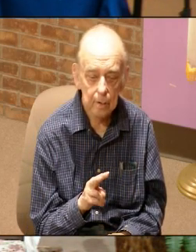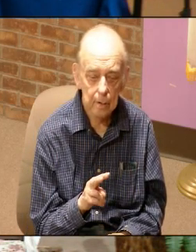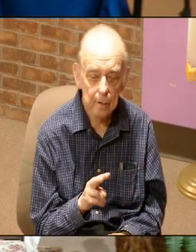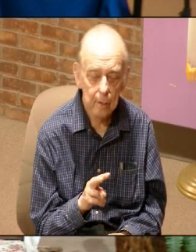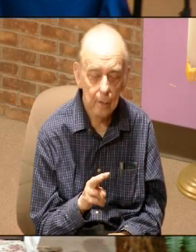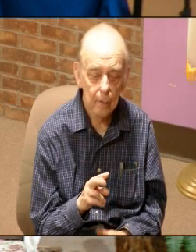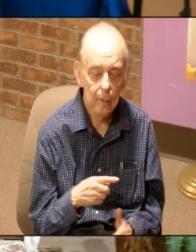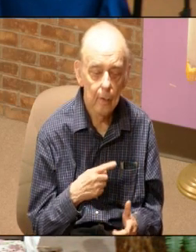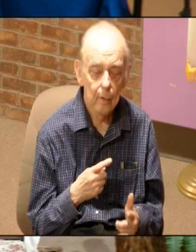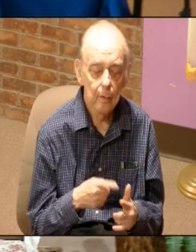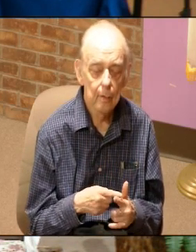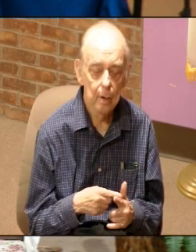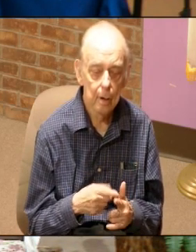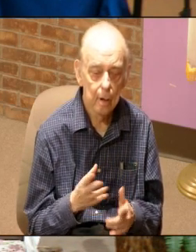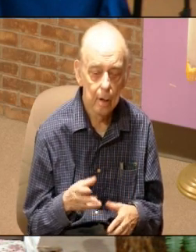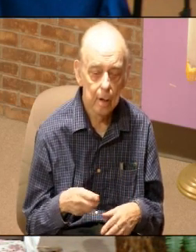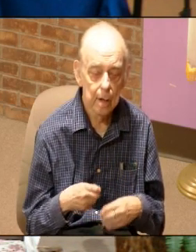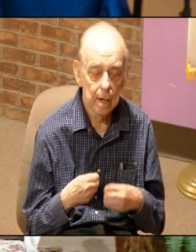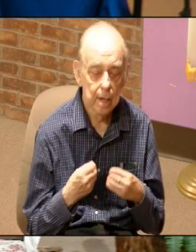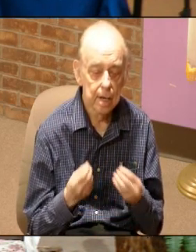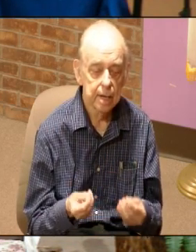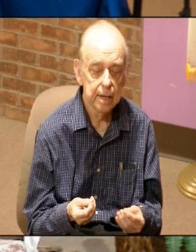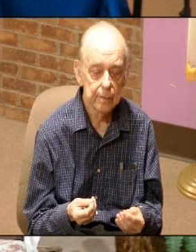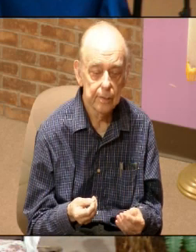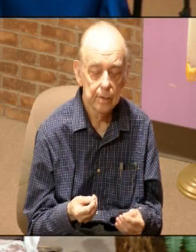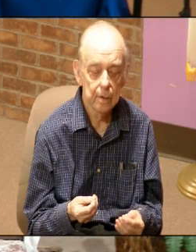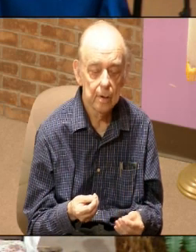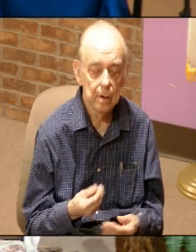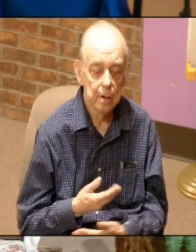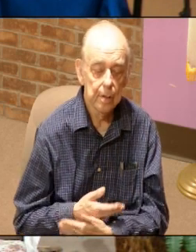and then had to take and give that child up